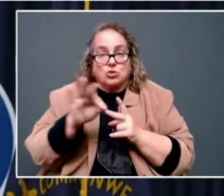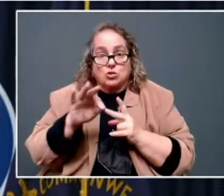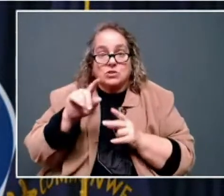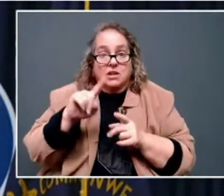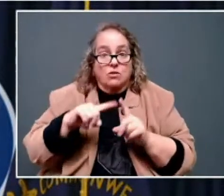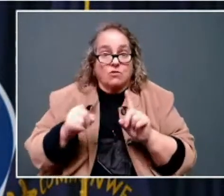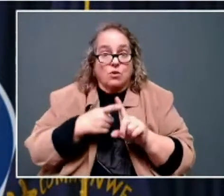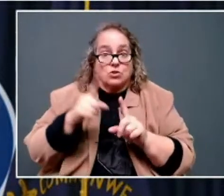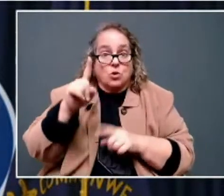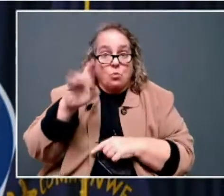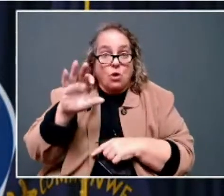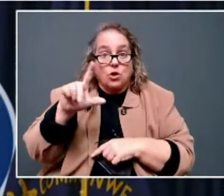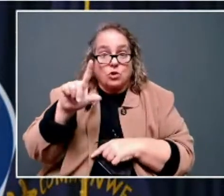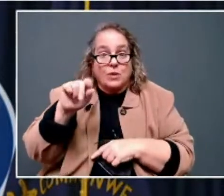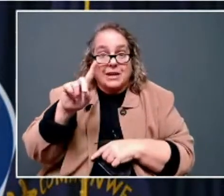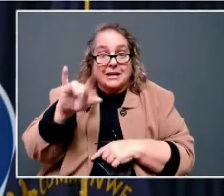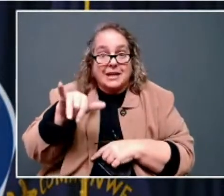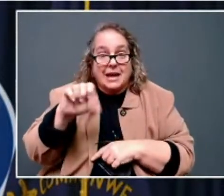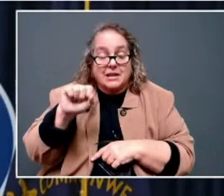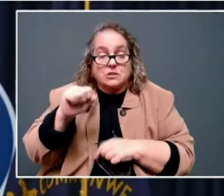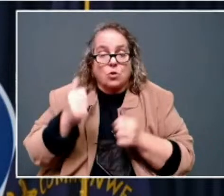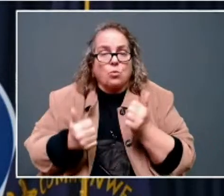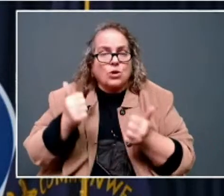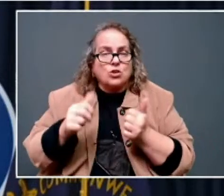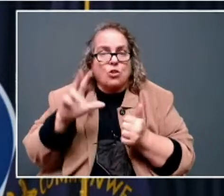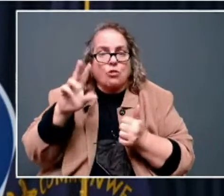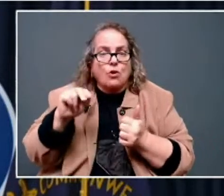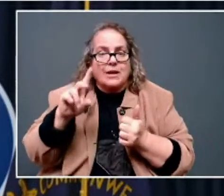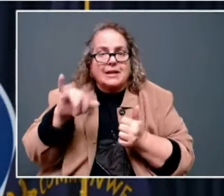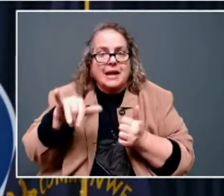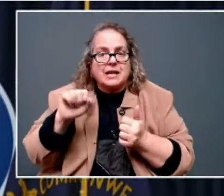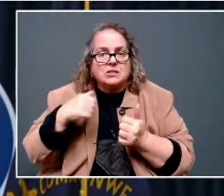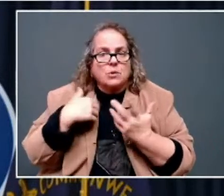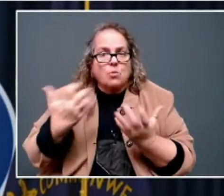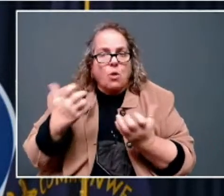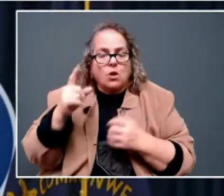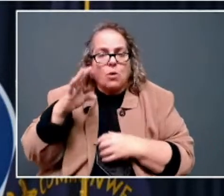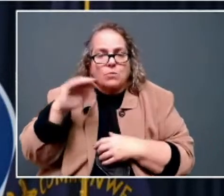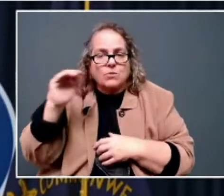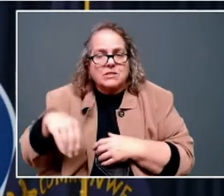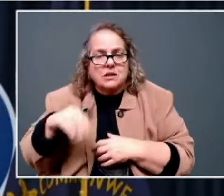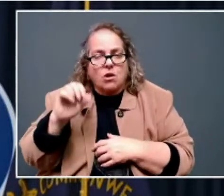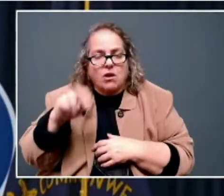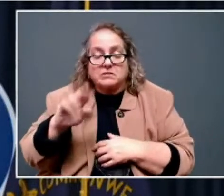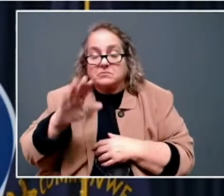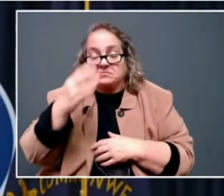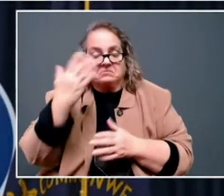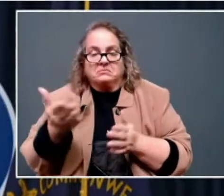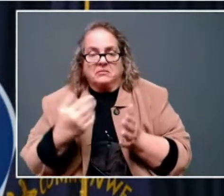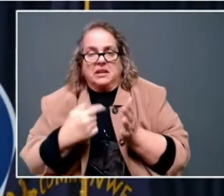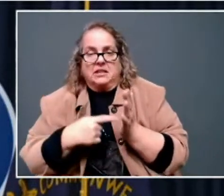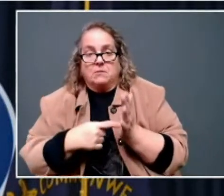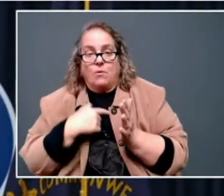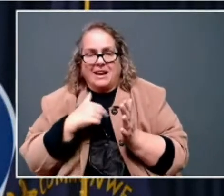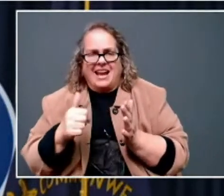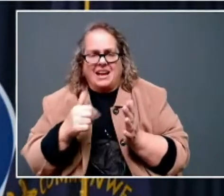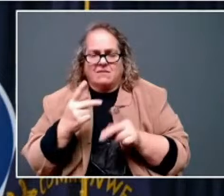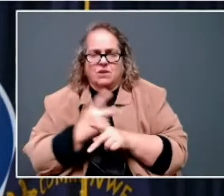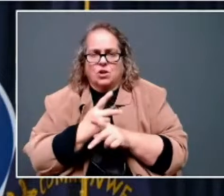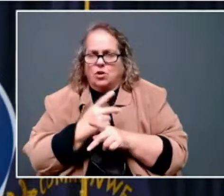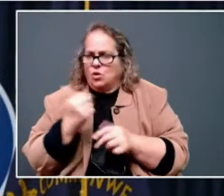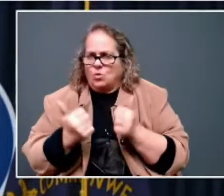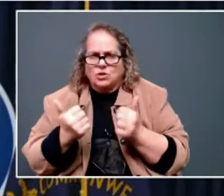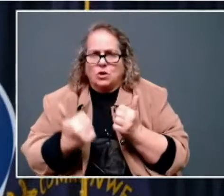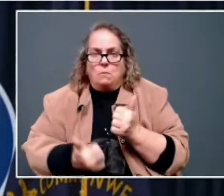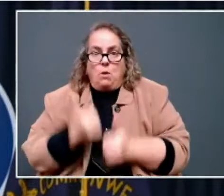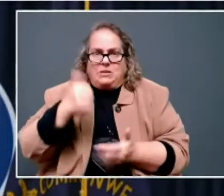period which 30 days we want the 100% on. In other words, we can figure out the costliest 30-day period, and the